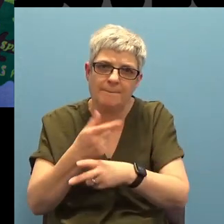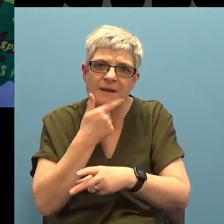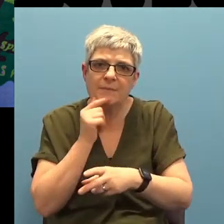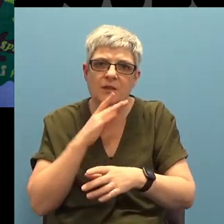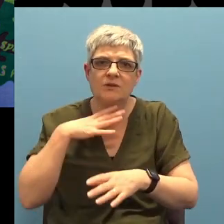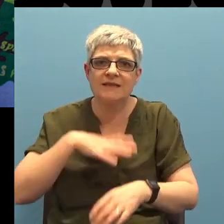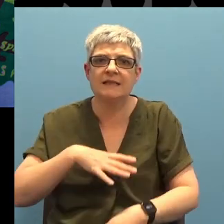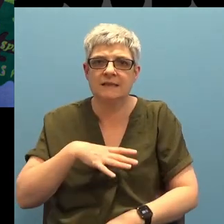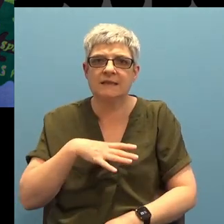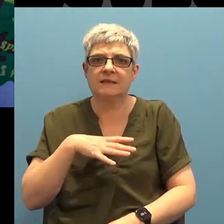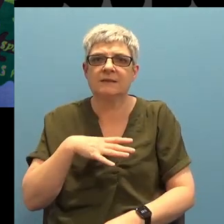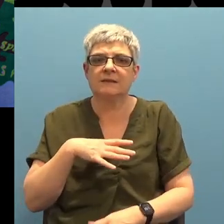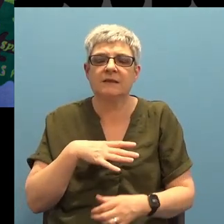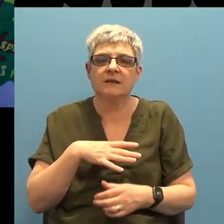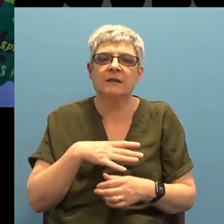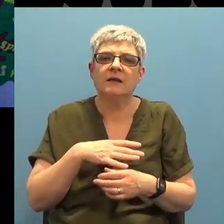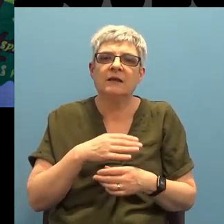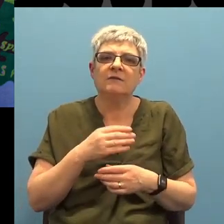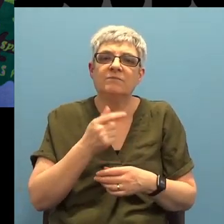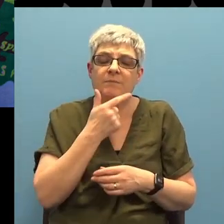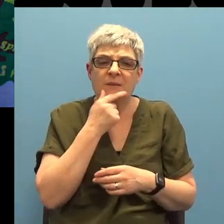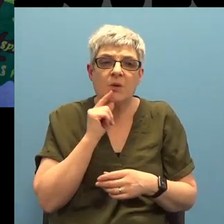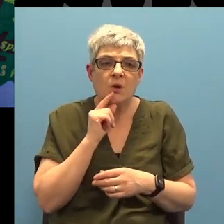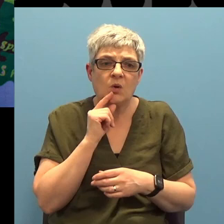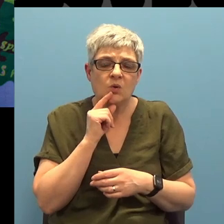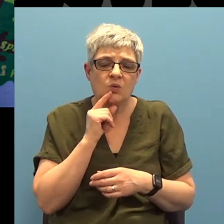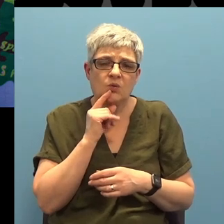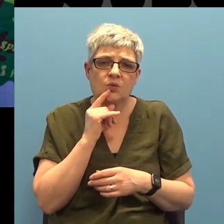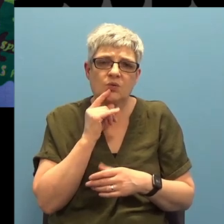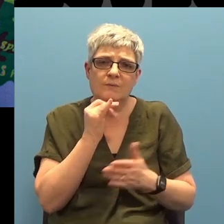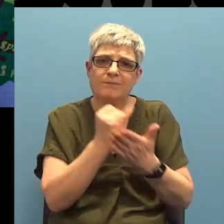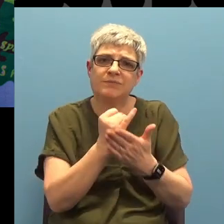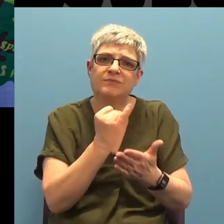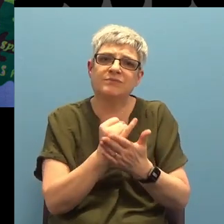need, for those who are badly